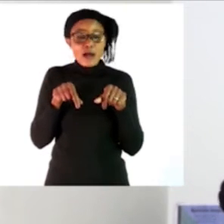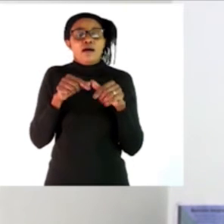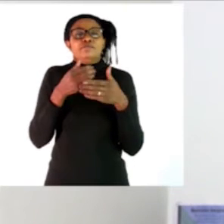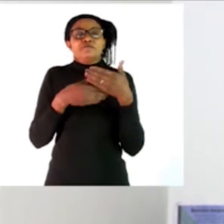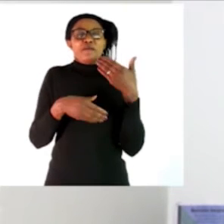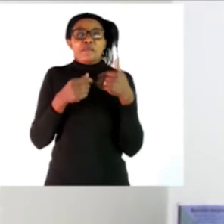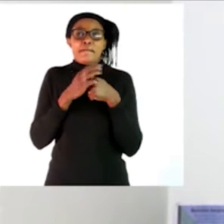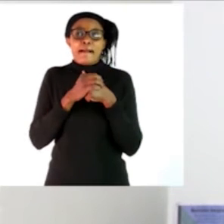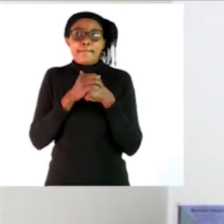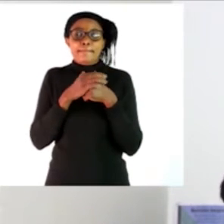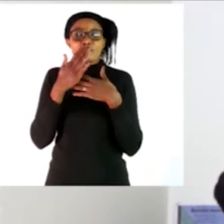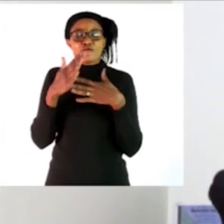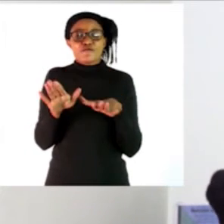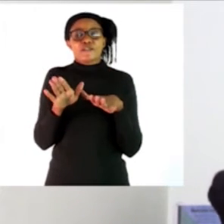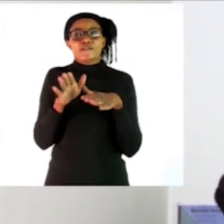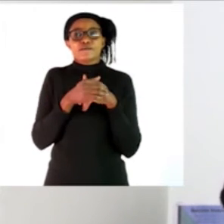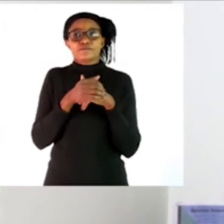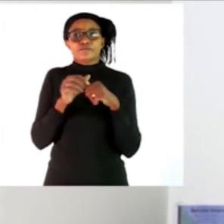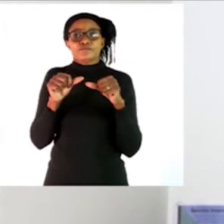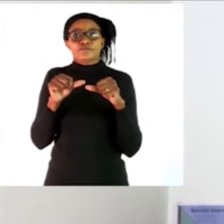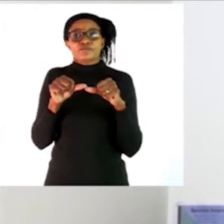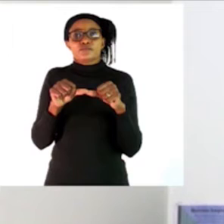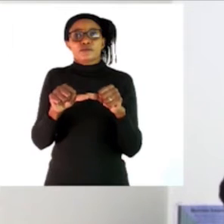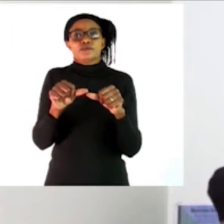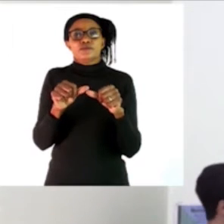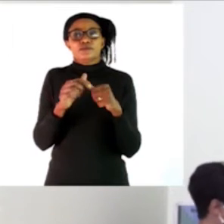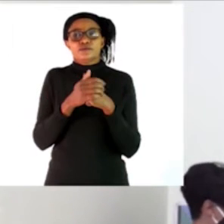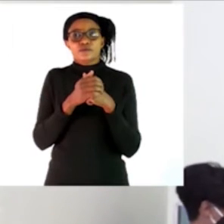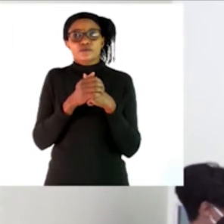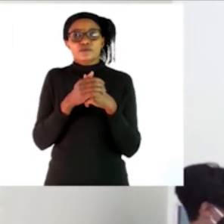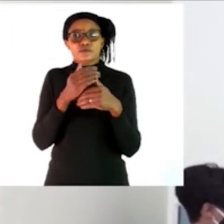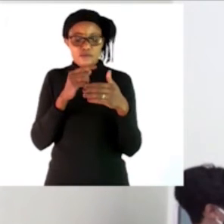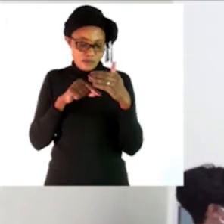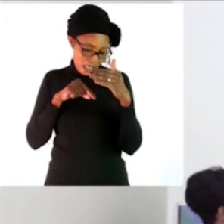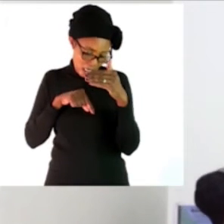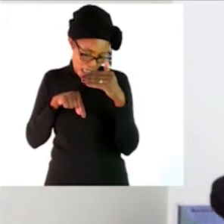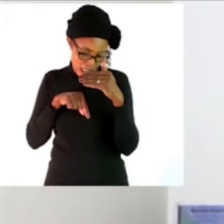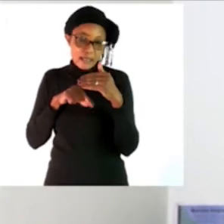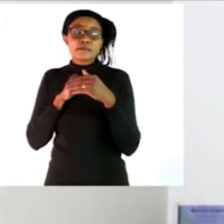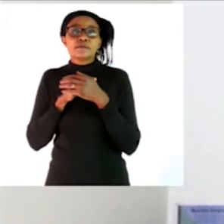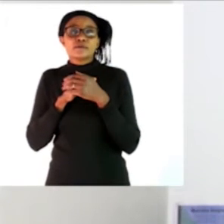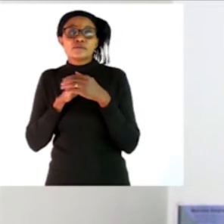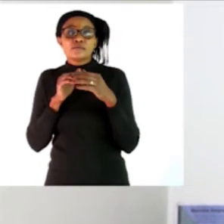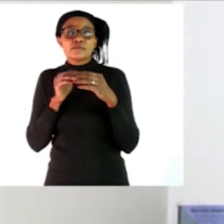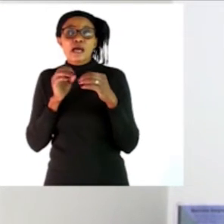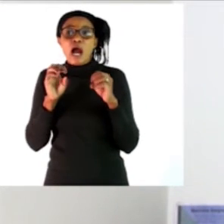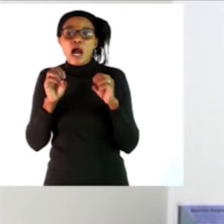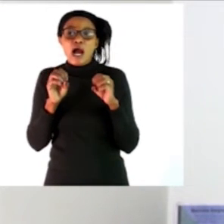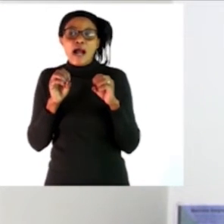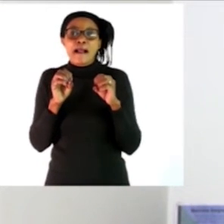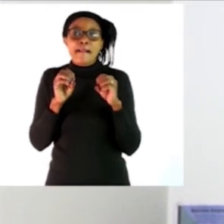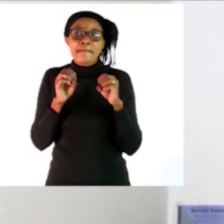When we are done with this, we continue with what is standing underneath. How many